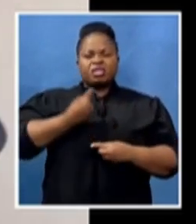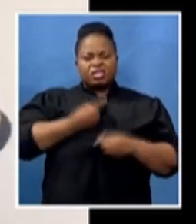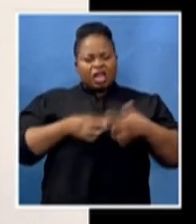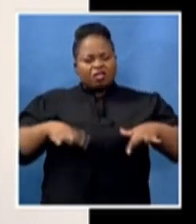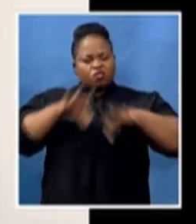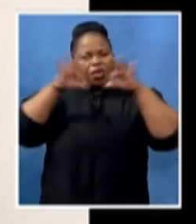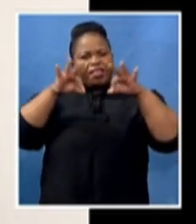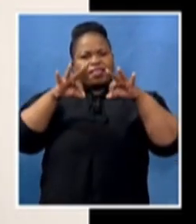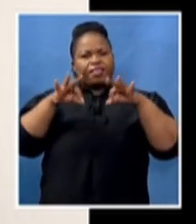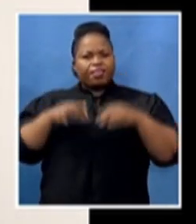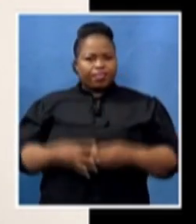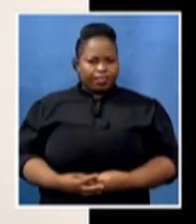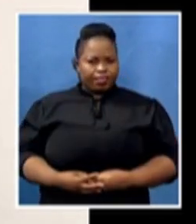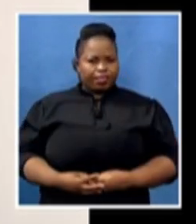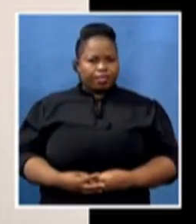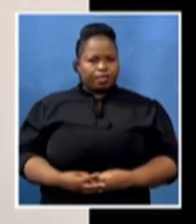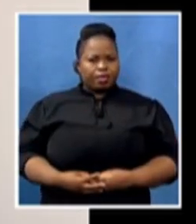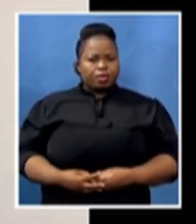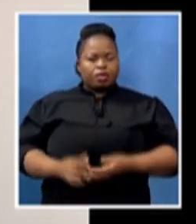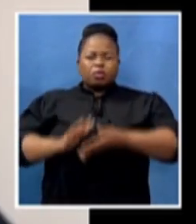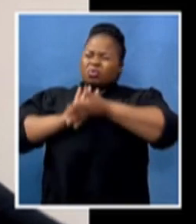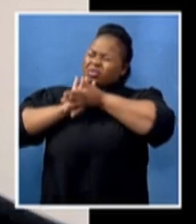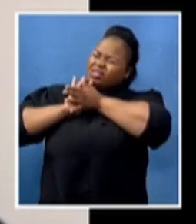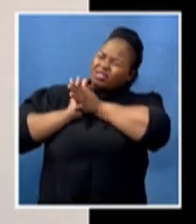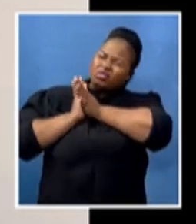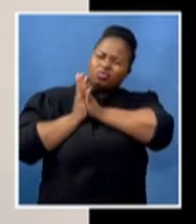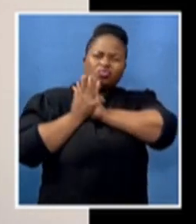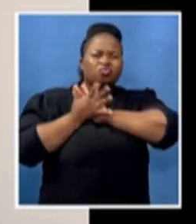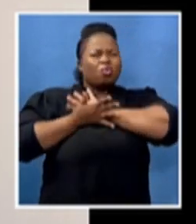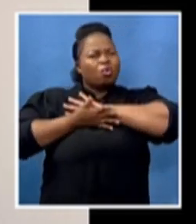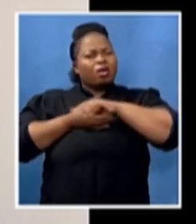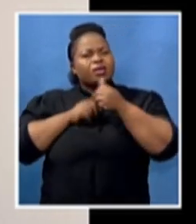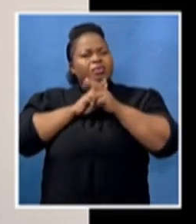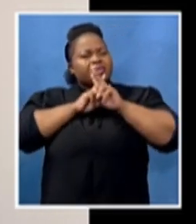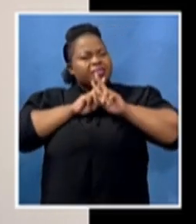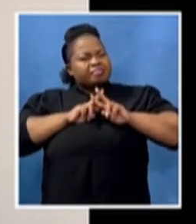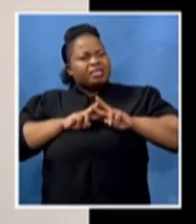destroy our peace, and steal our innocence.